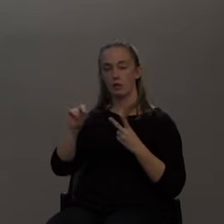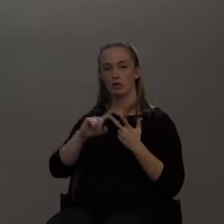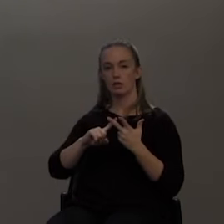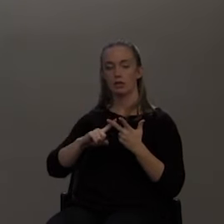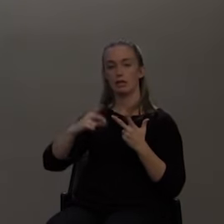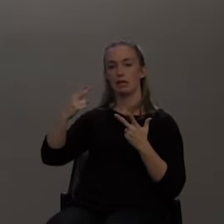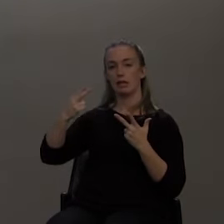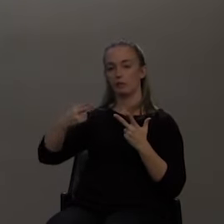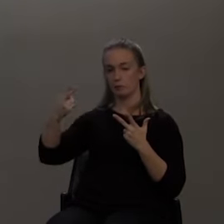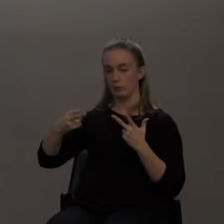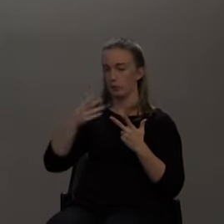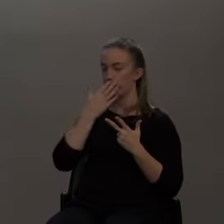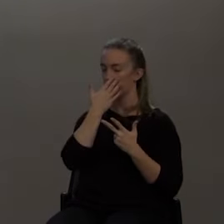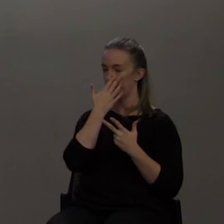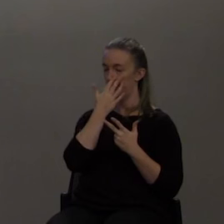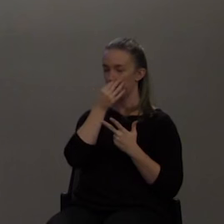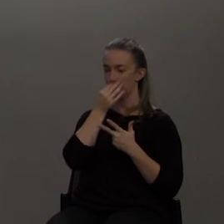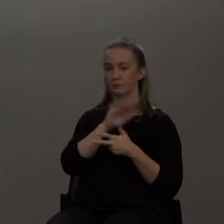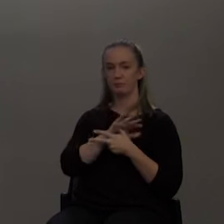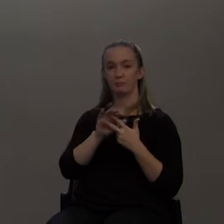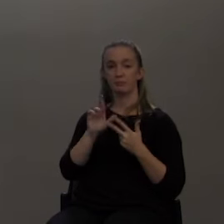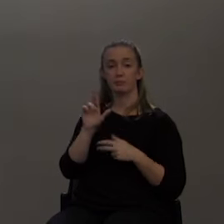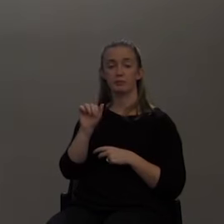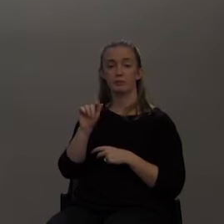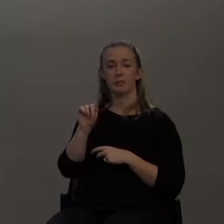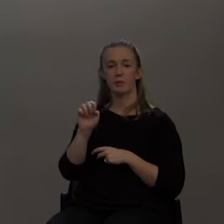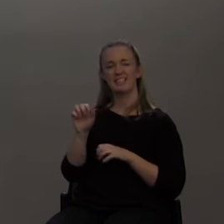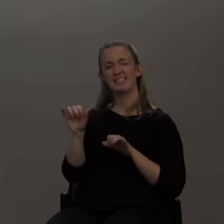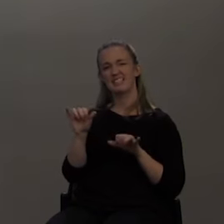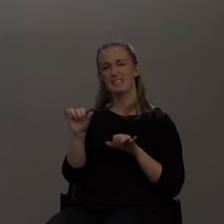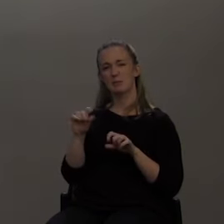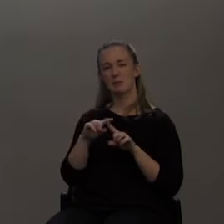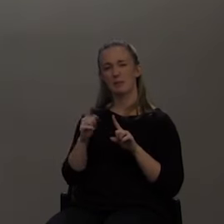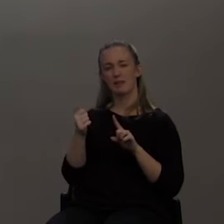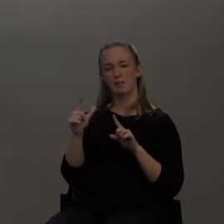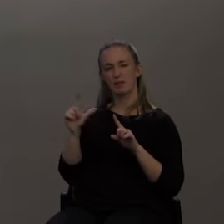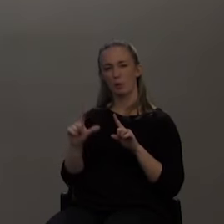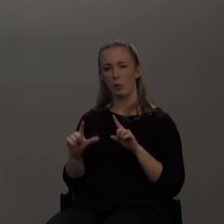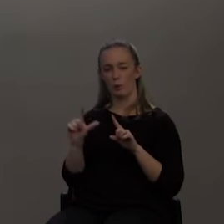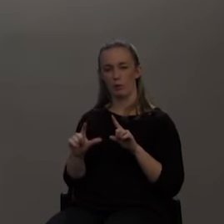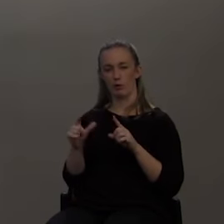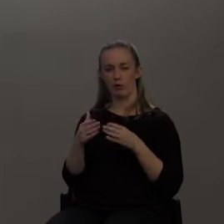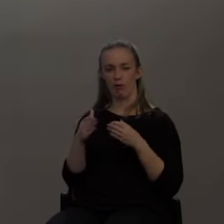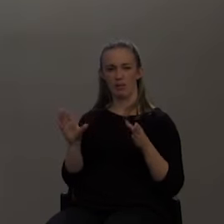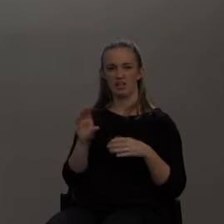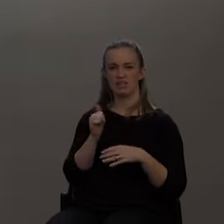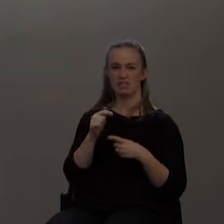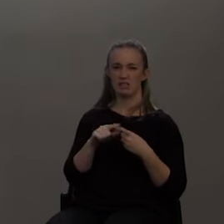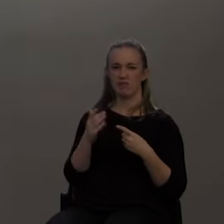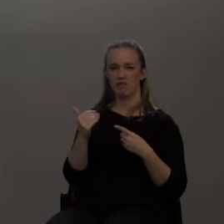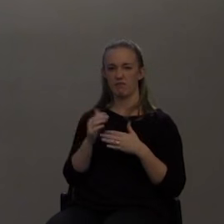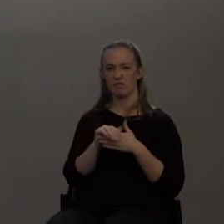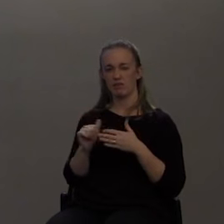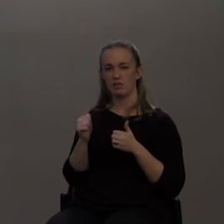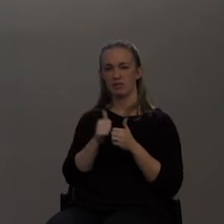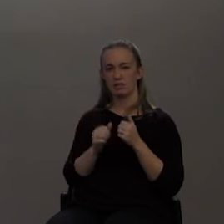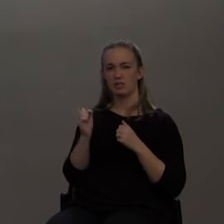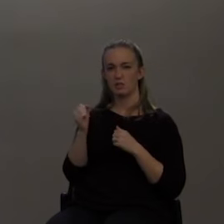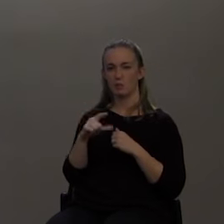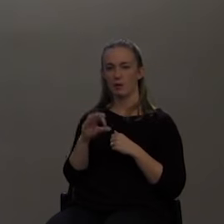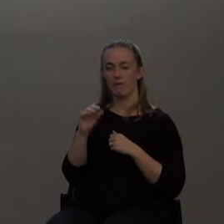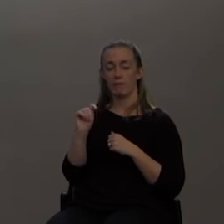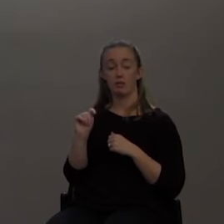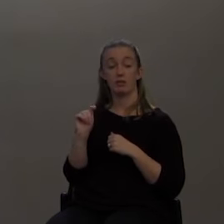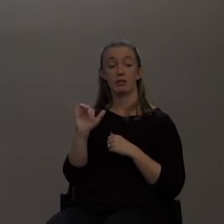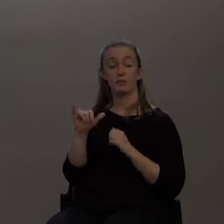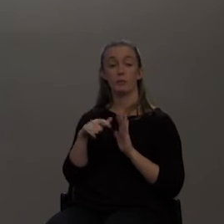Harrodsburg. The rates are similar but a little bit lower overall, $10 to $15 a square foot. And this reflects